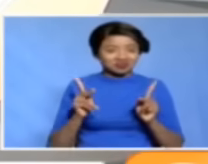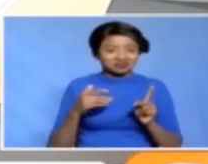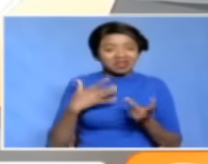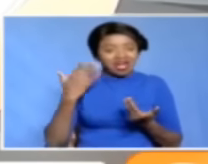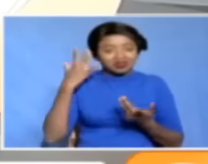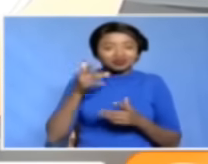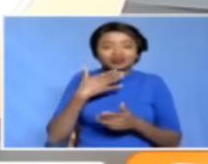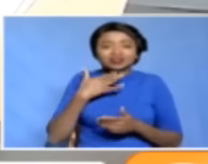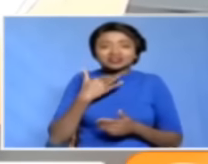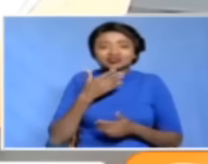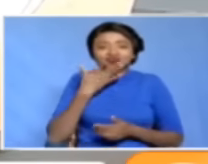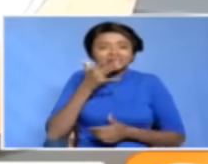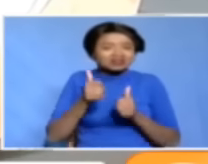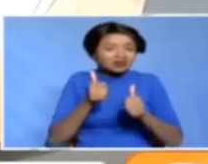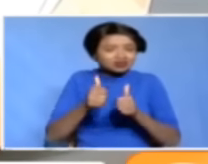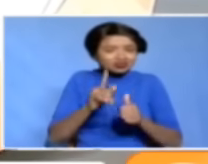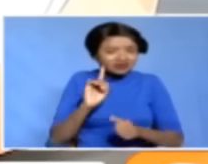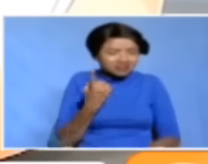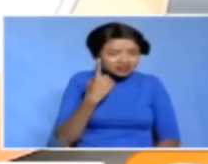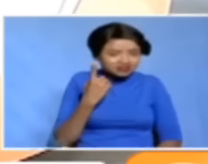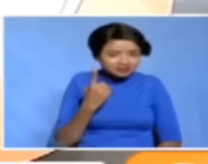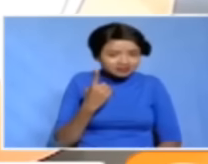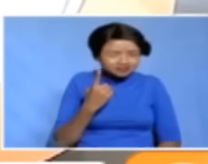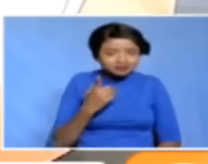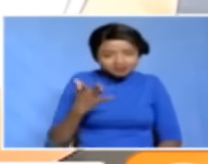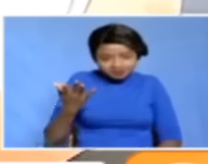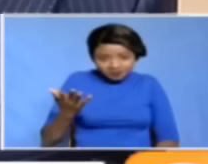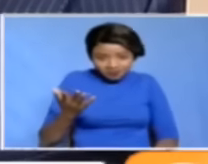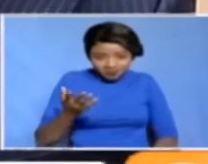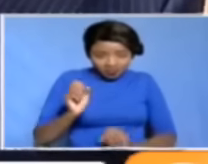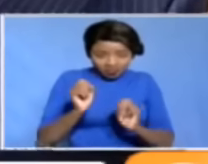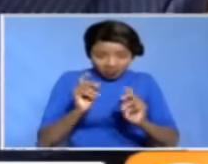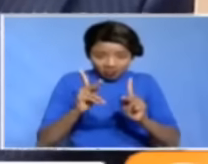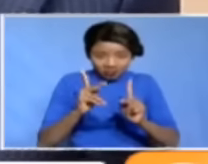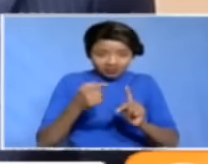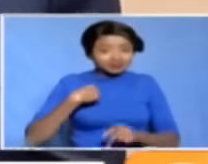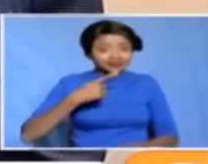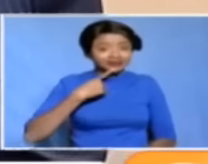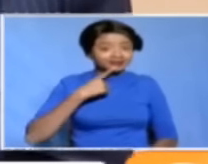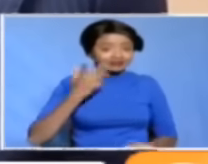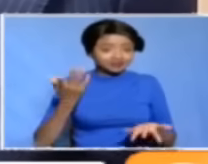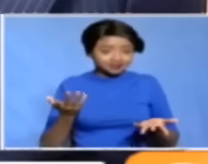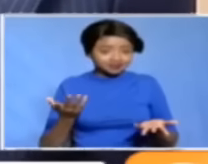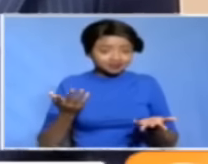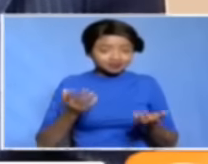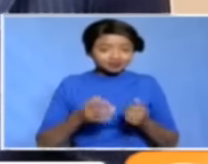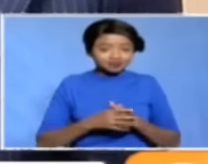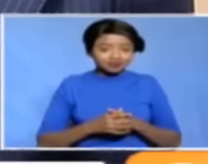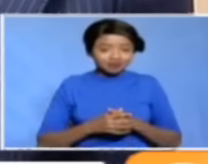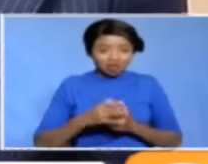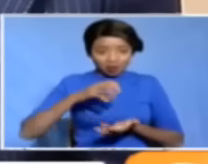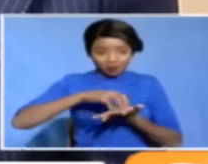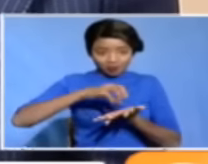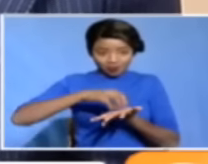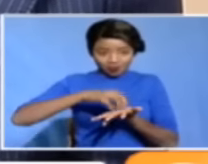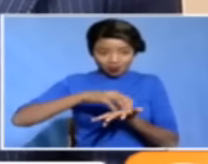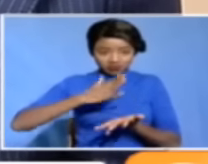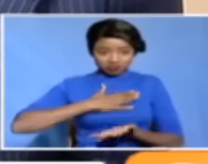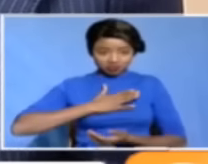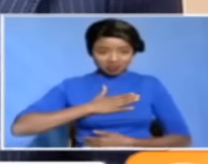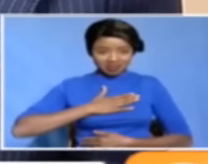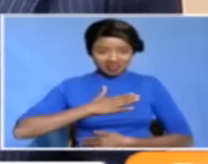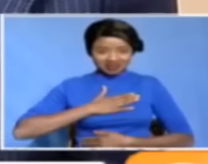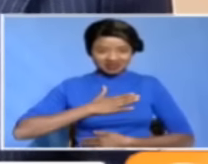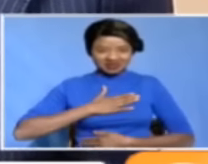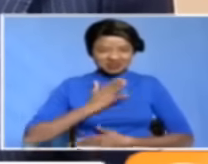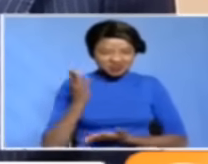want to take first, but... No, I think, of course, I said, because of my position, don't expect me to